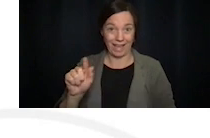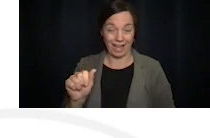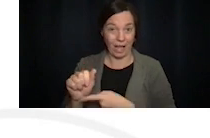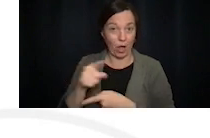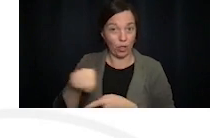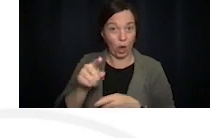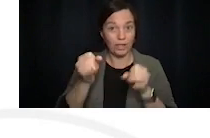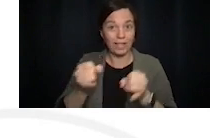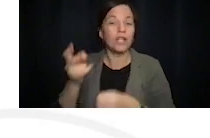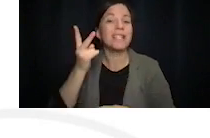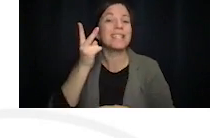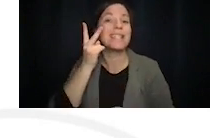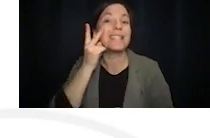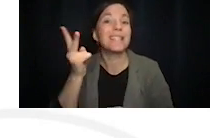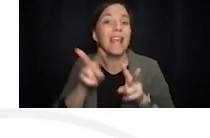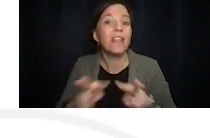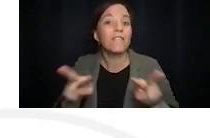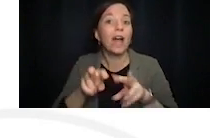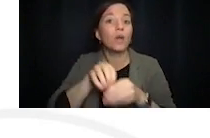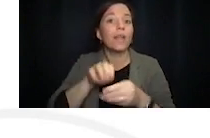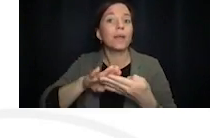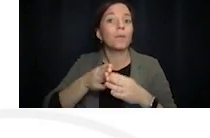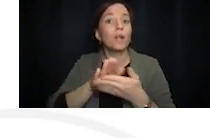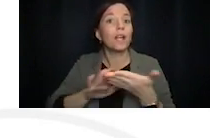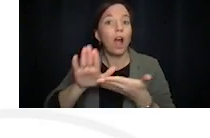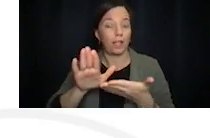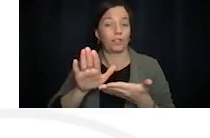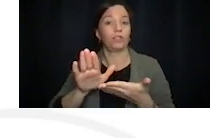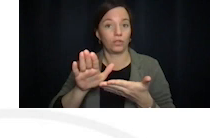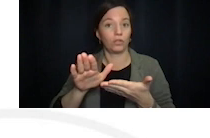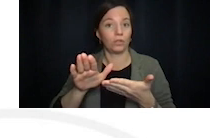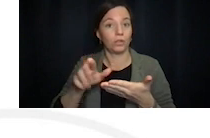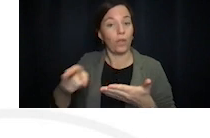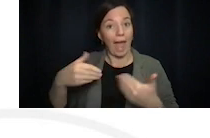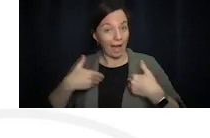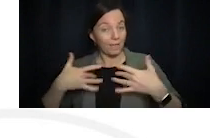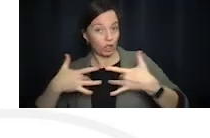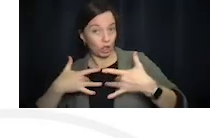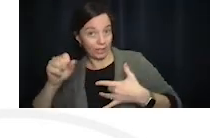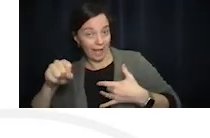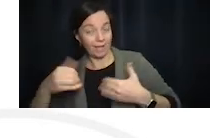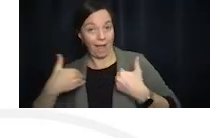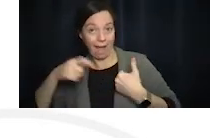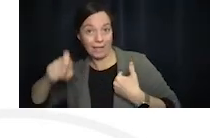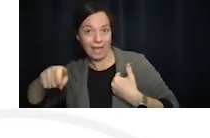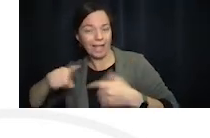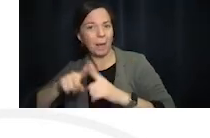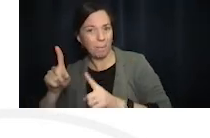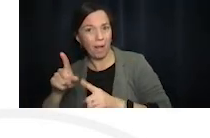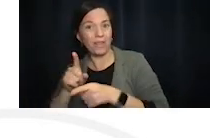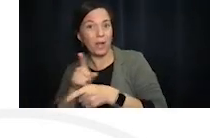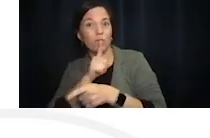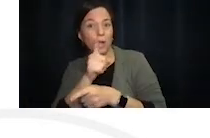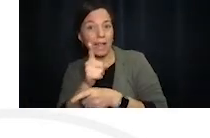actually see value in the community colleges in particular. So they have these concerns, they have these needs, but they're actually looking to